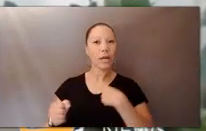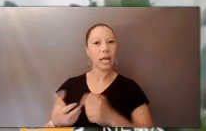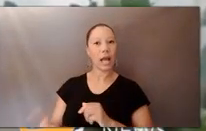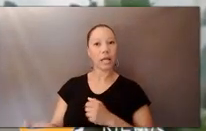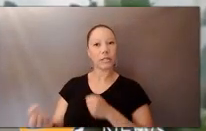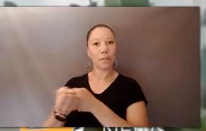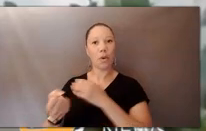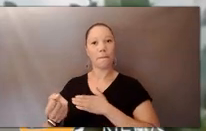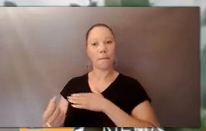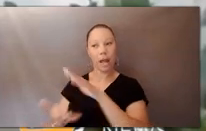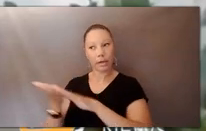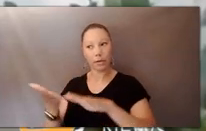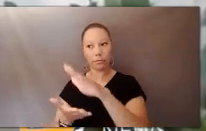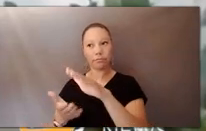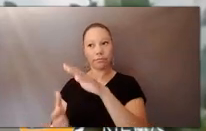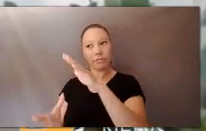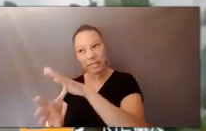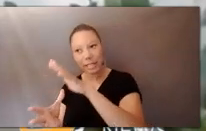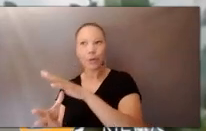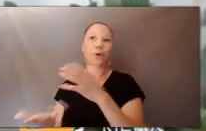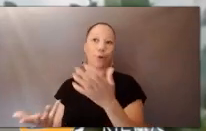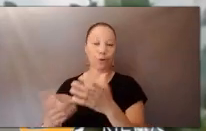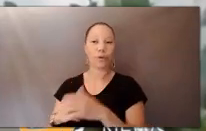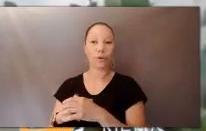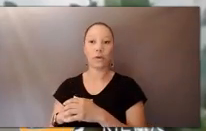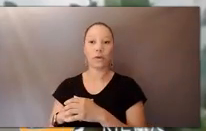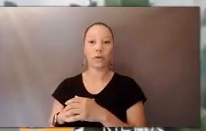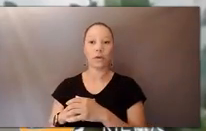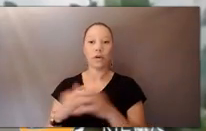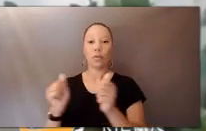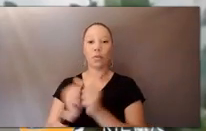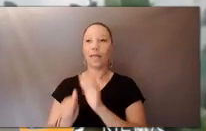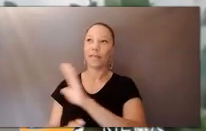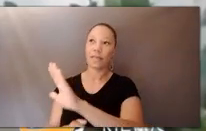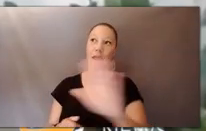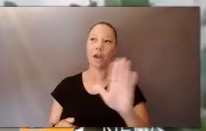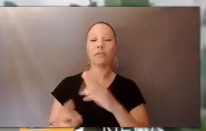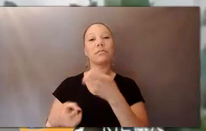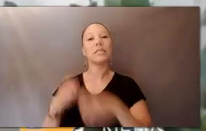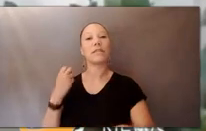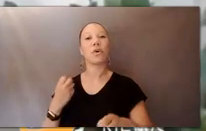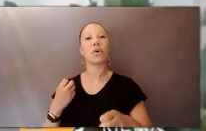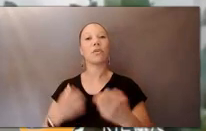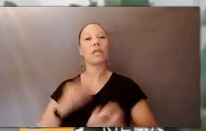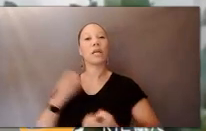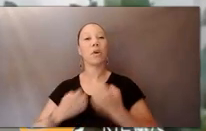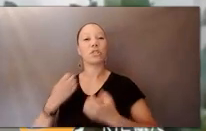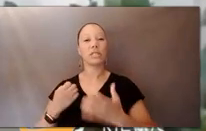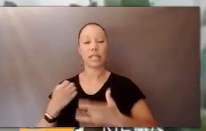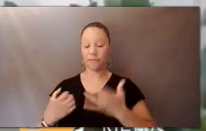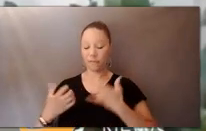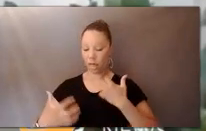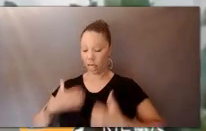senior, or if I have a senior, with their difficult emotions, kind of,